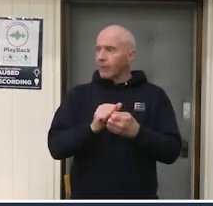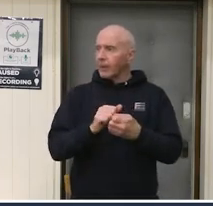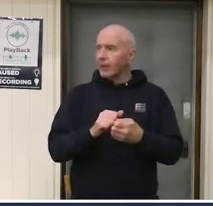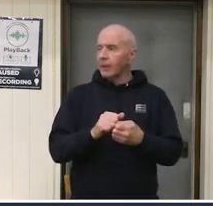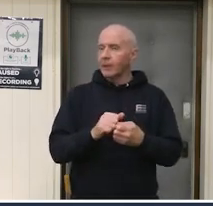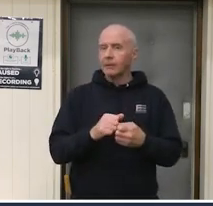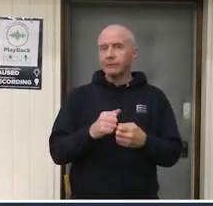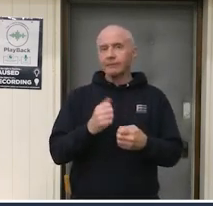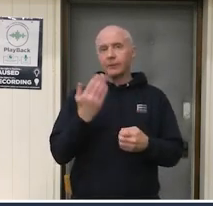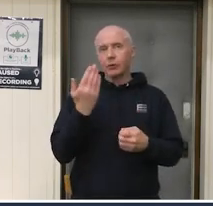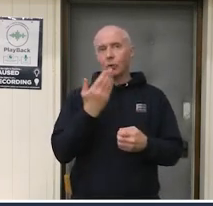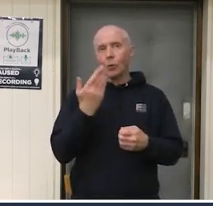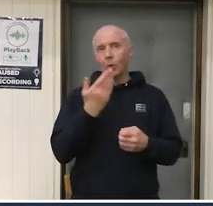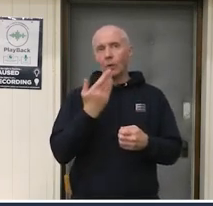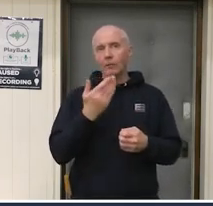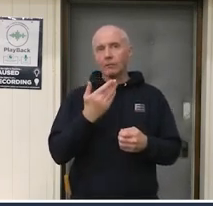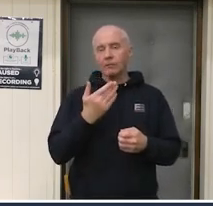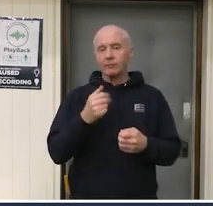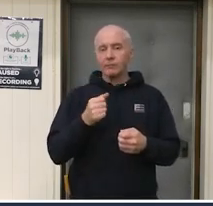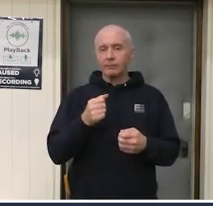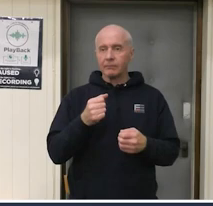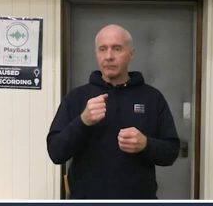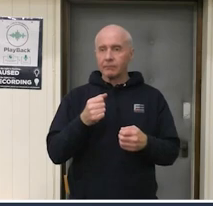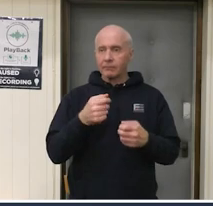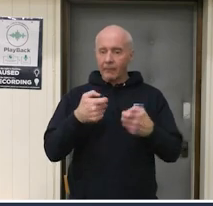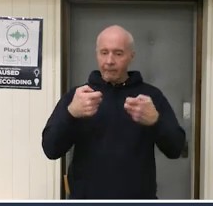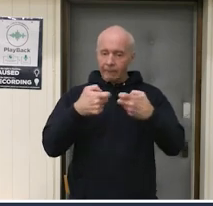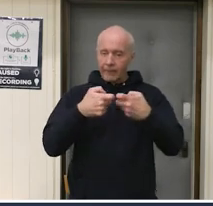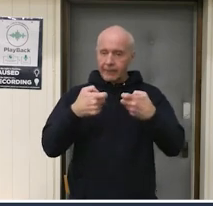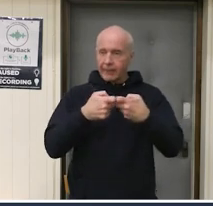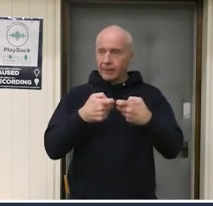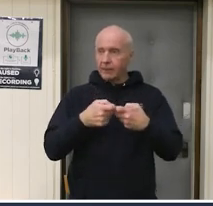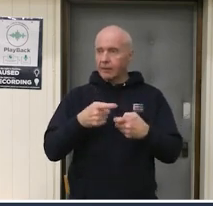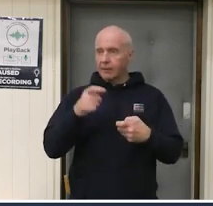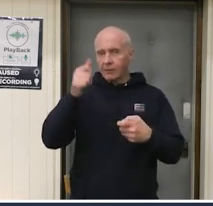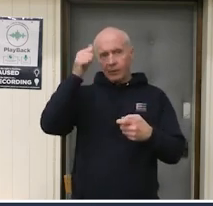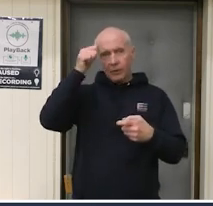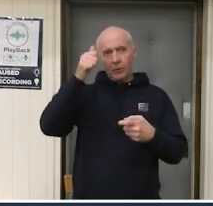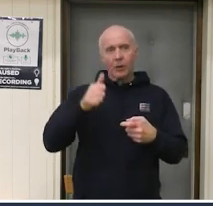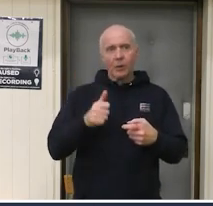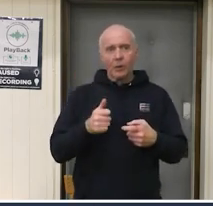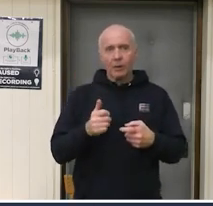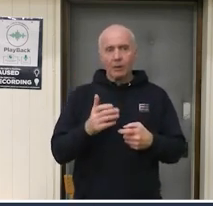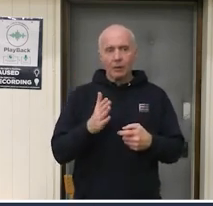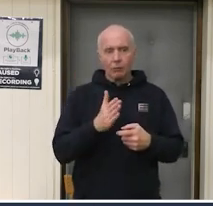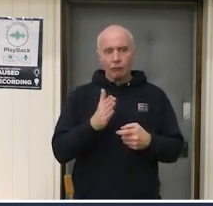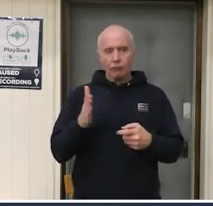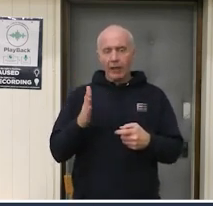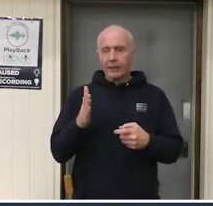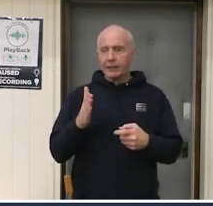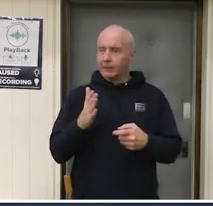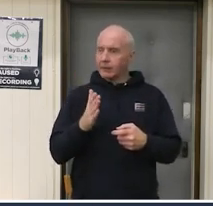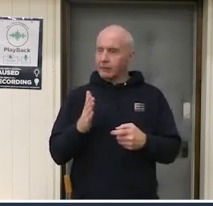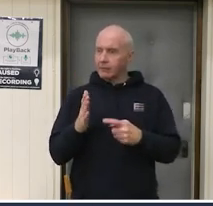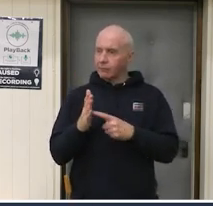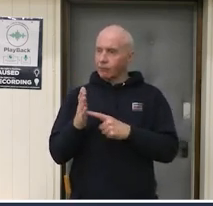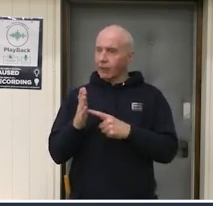eh? You remember the hilariously named right-hand screw rule, where if you've